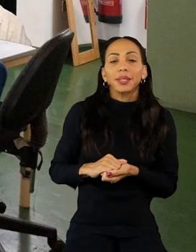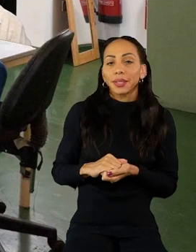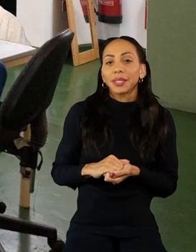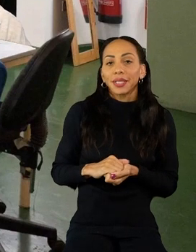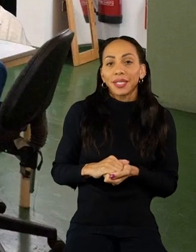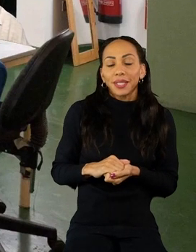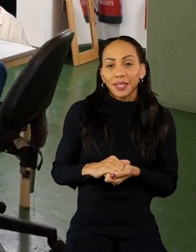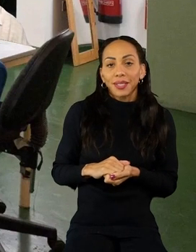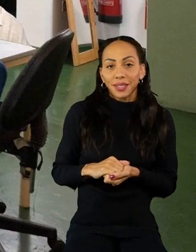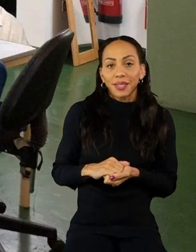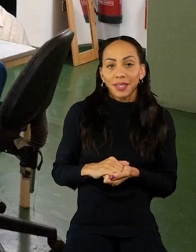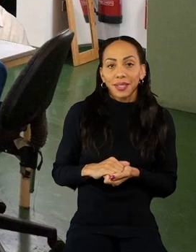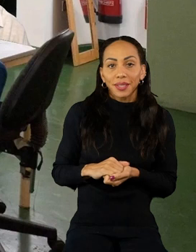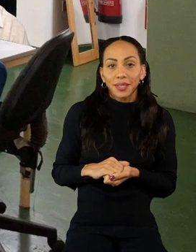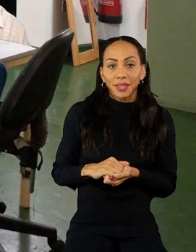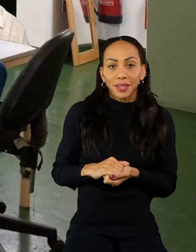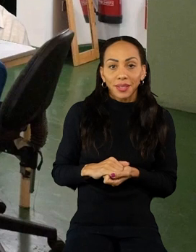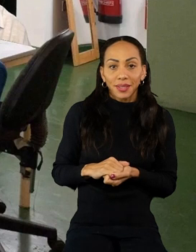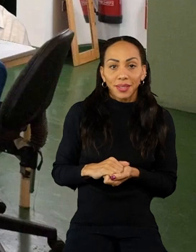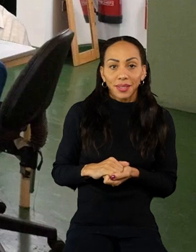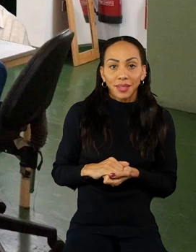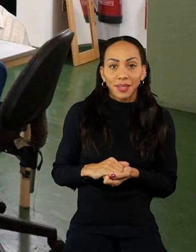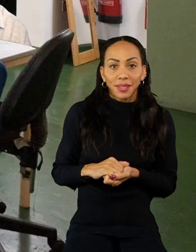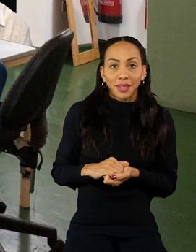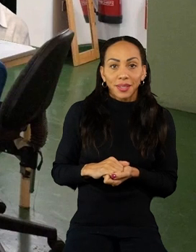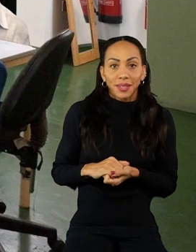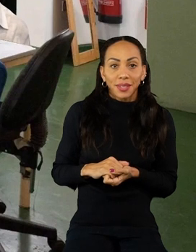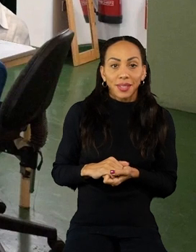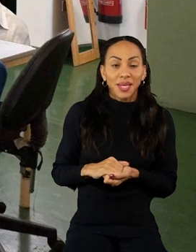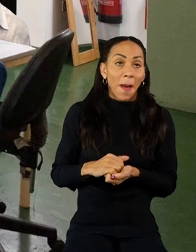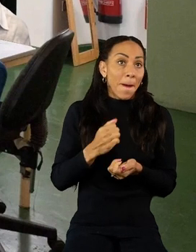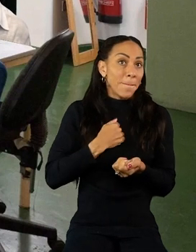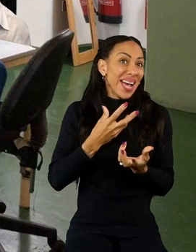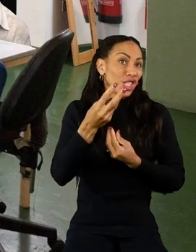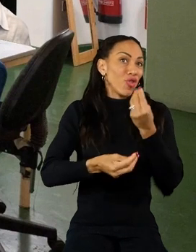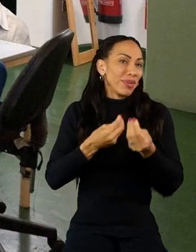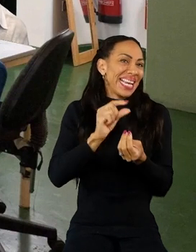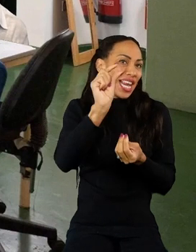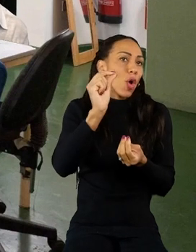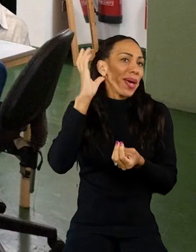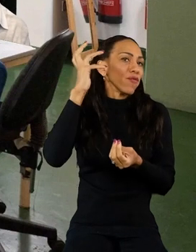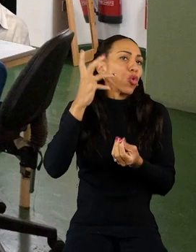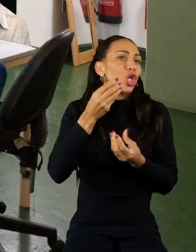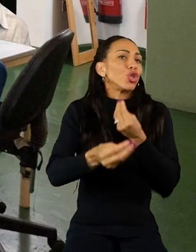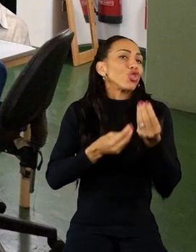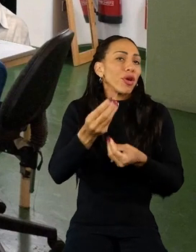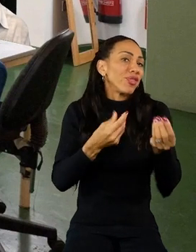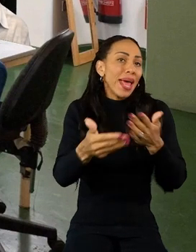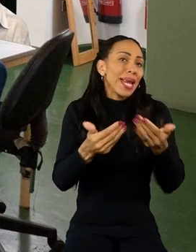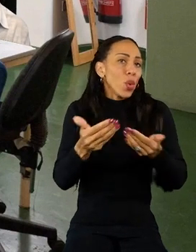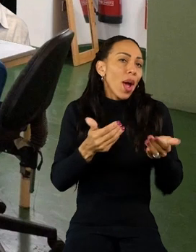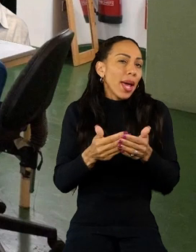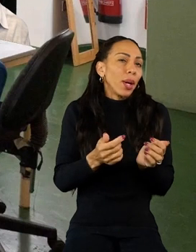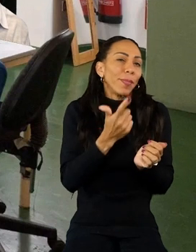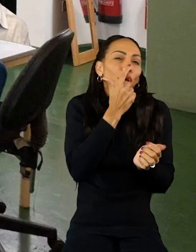Mm-hmm. But it's really exciting. Absolutely. And I think you're right. Absolutely. I think in a way, I mean, my descriptions